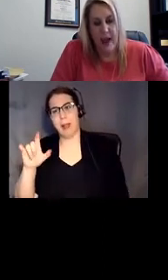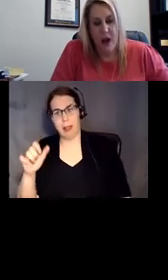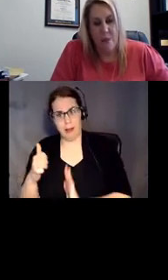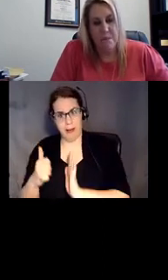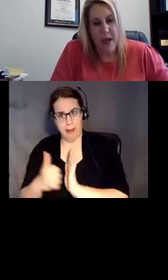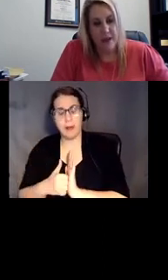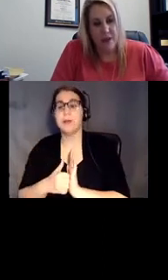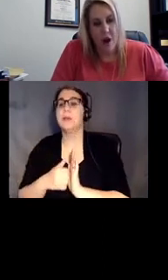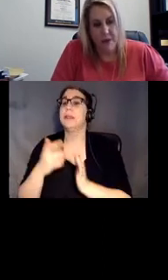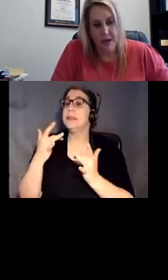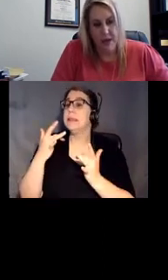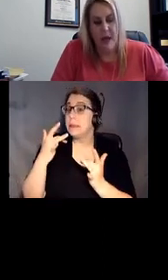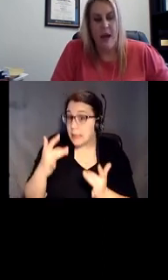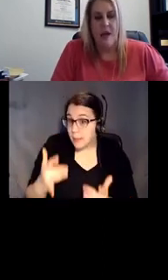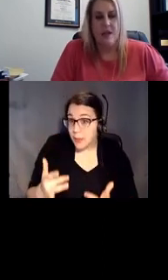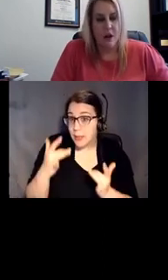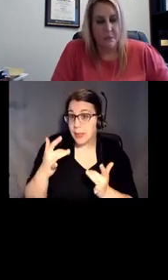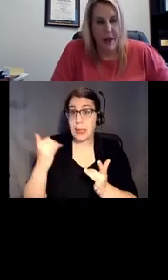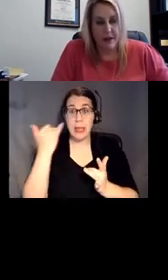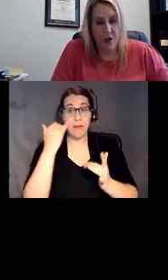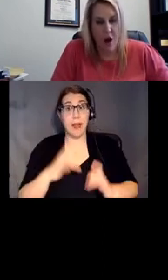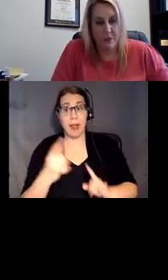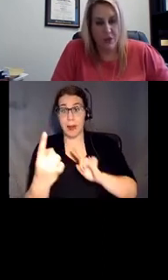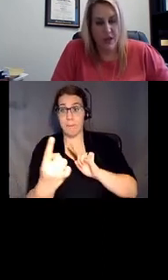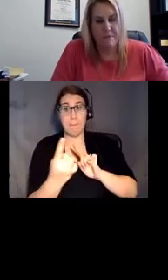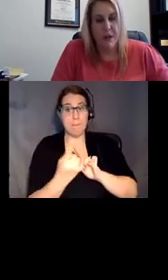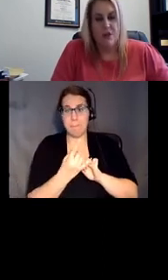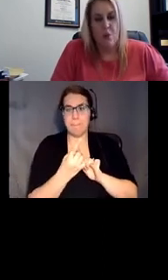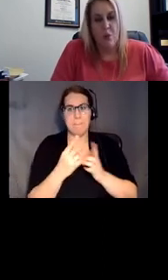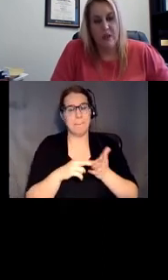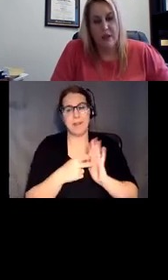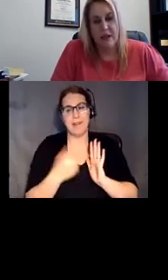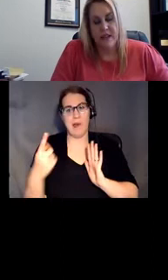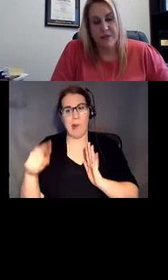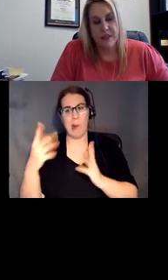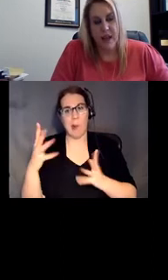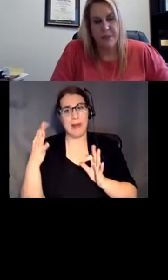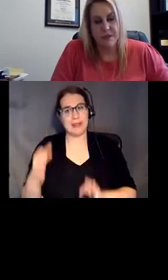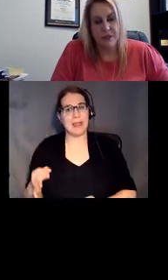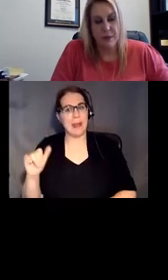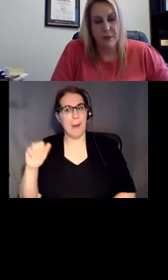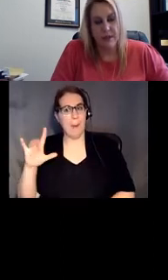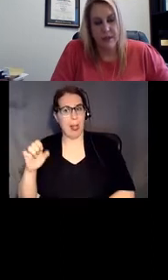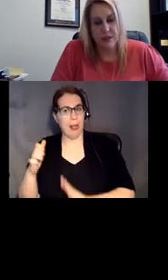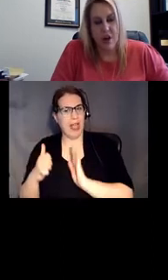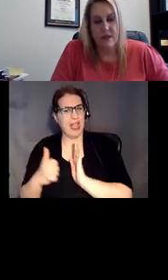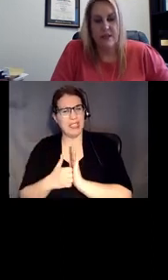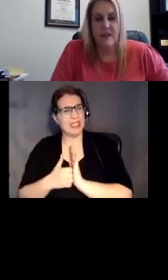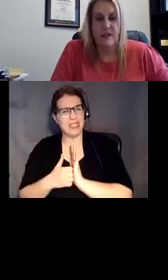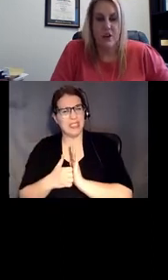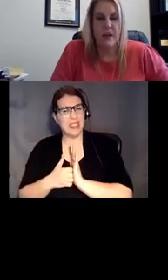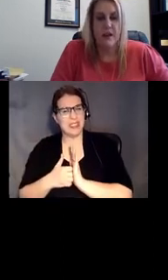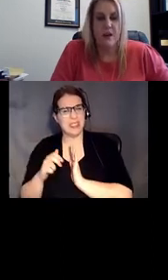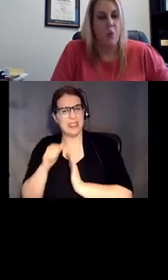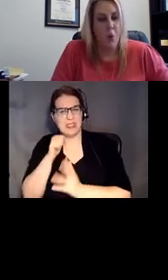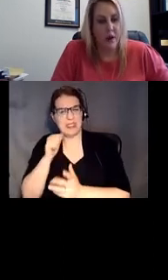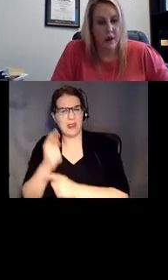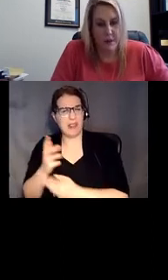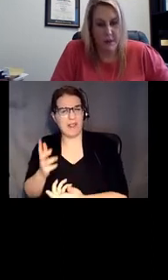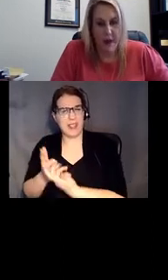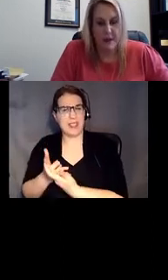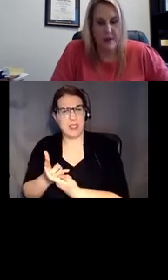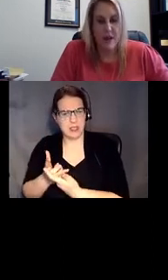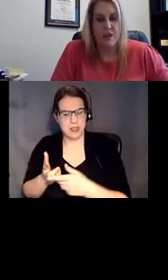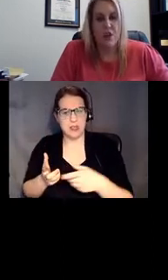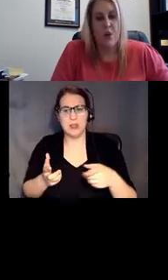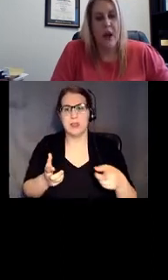ABLE account may not be their best option. So we look at the different types of supplemental needs trusts and determine what could